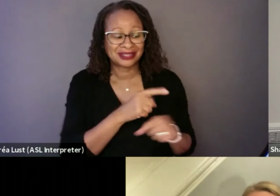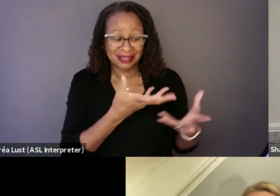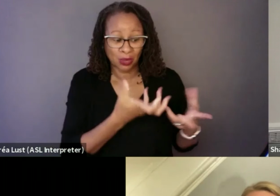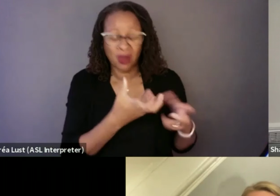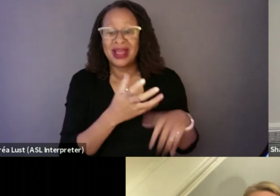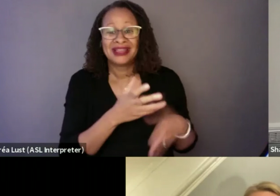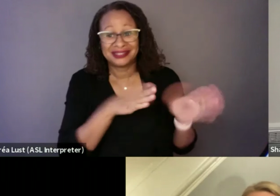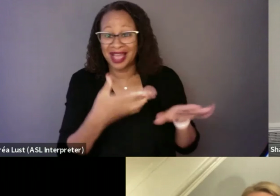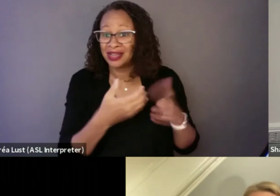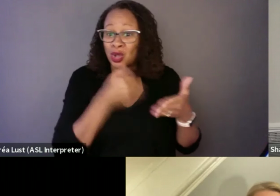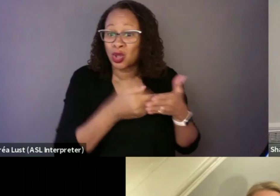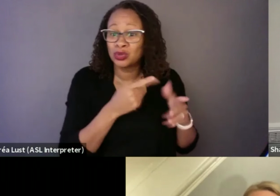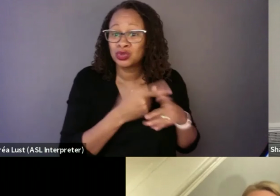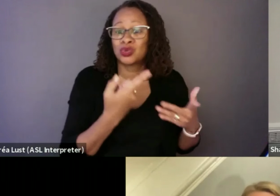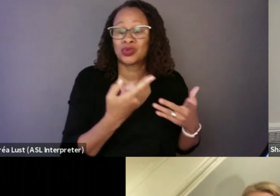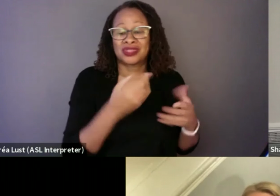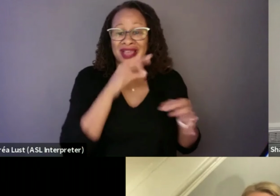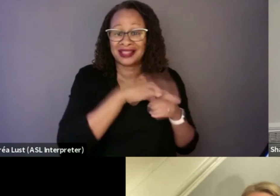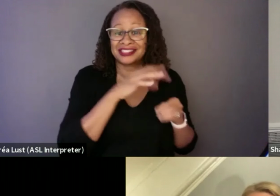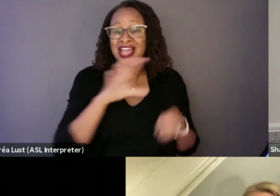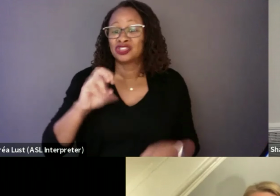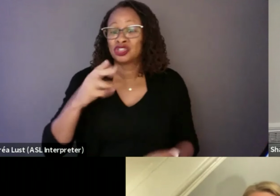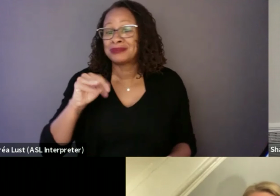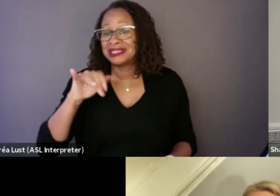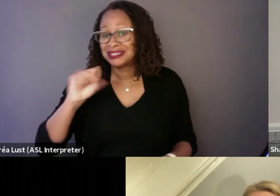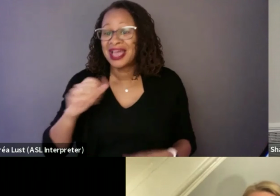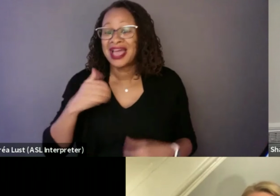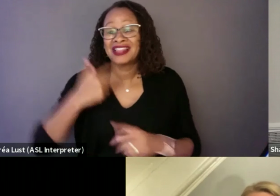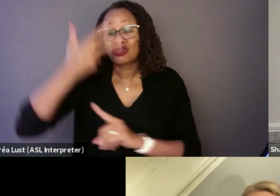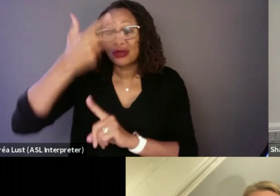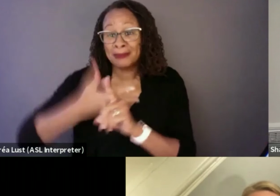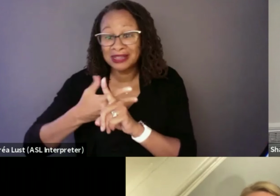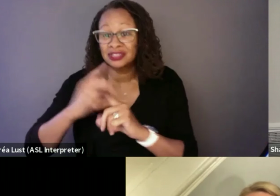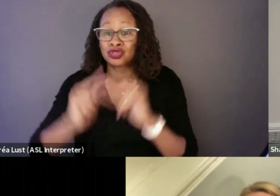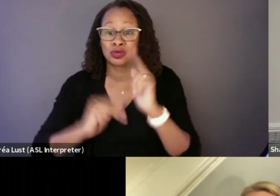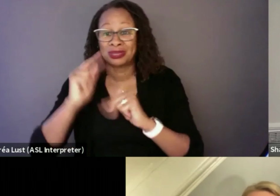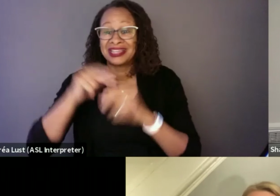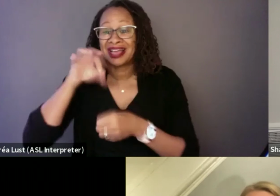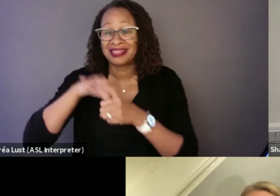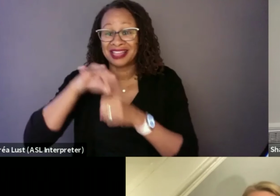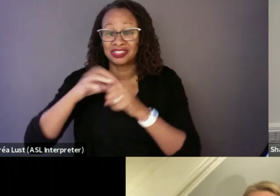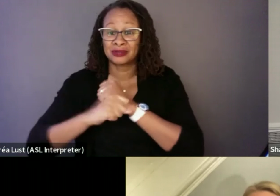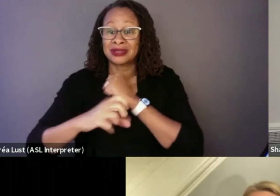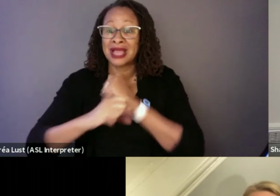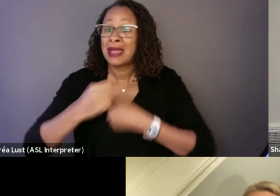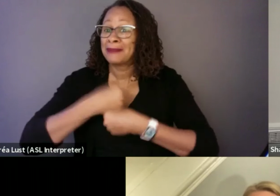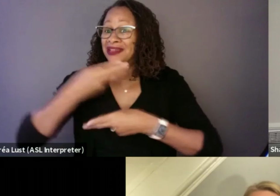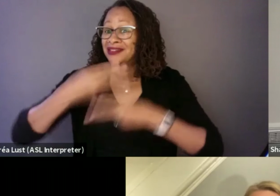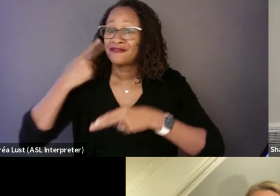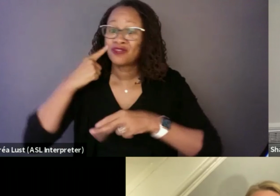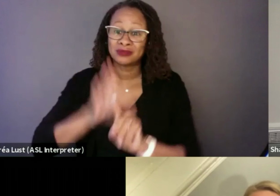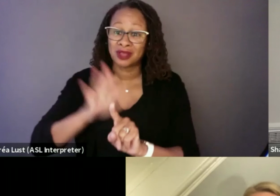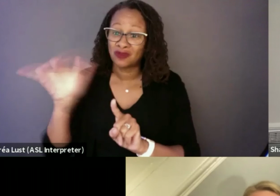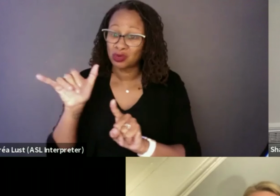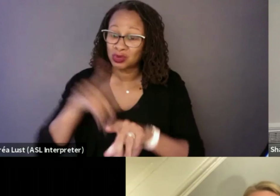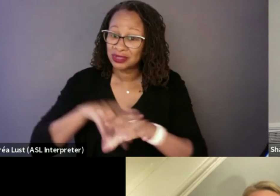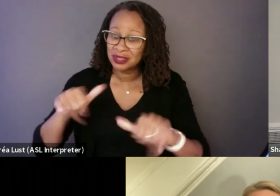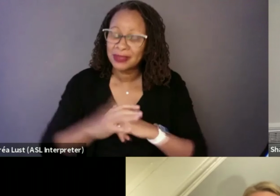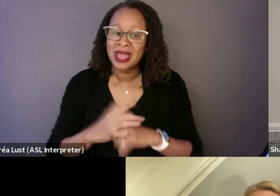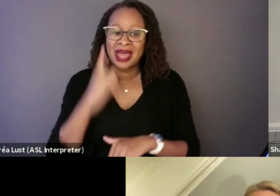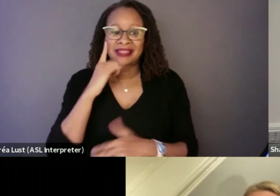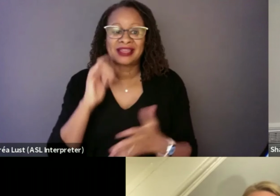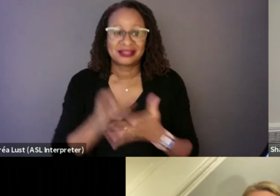election. And Chamisa had 3 months to build an election campaign and make a name for himself. And I think there